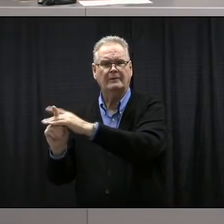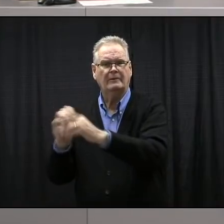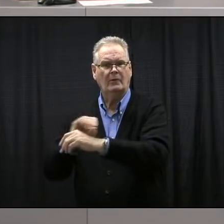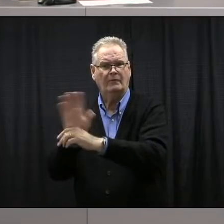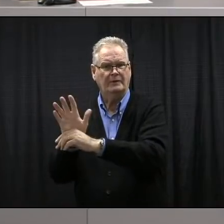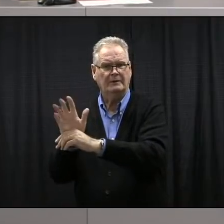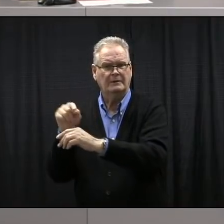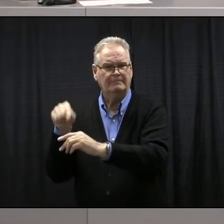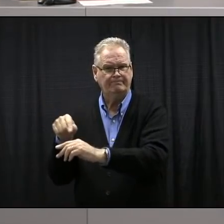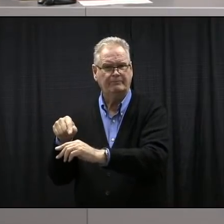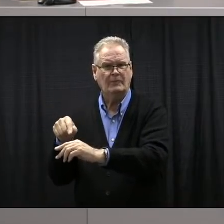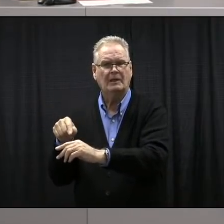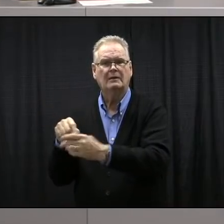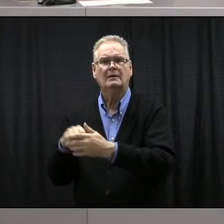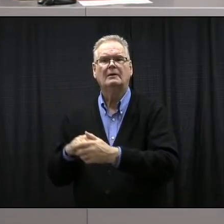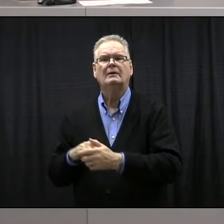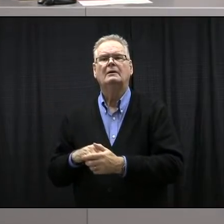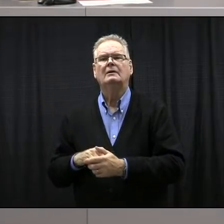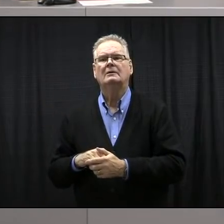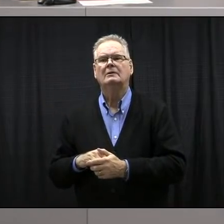Do you have an explanation for